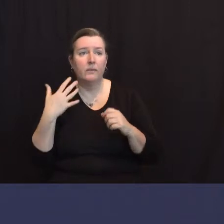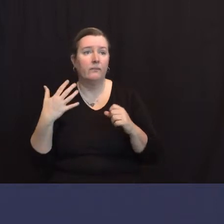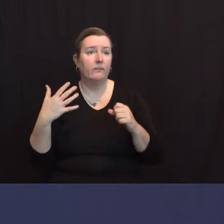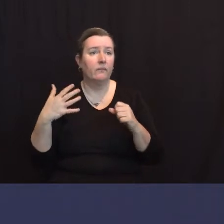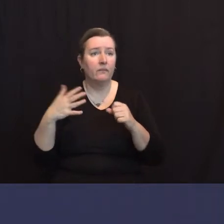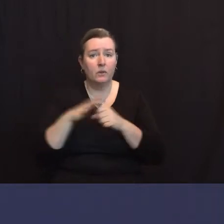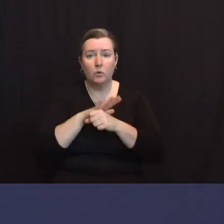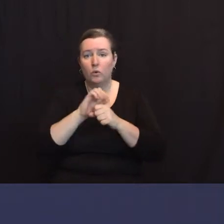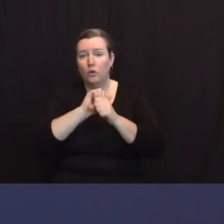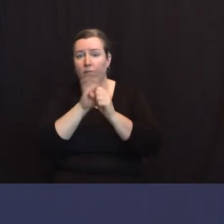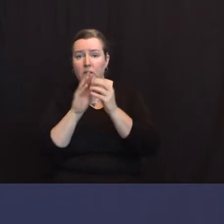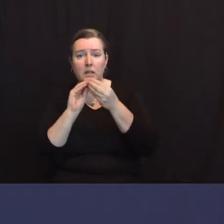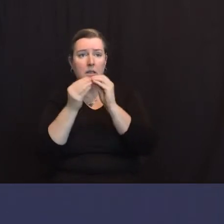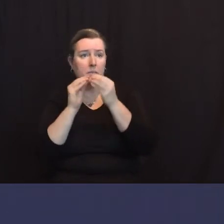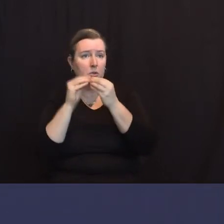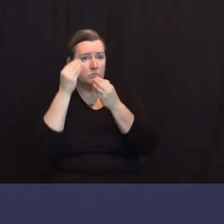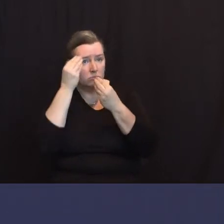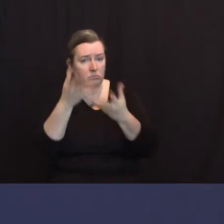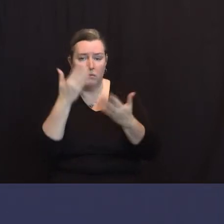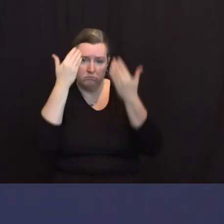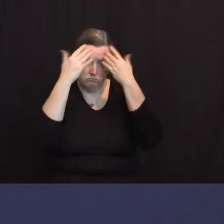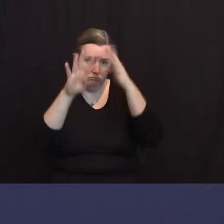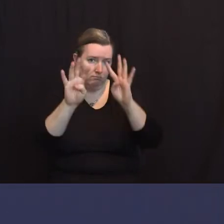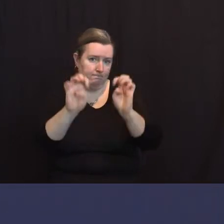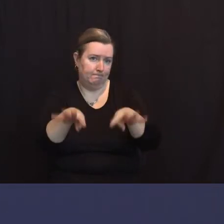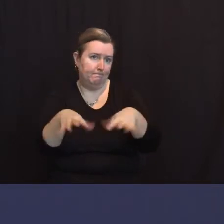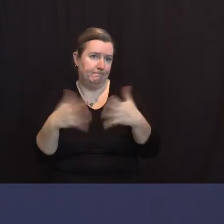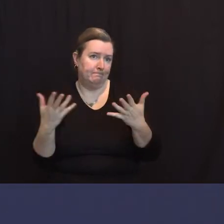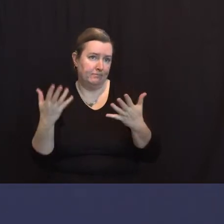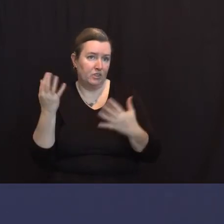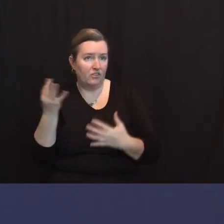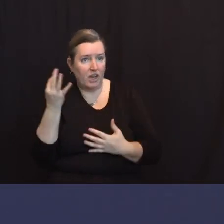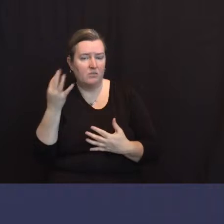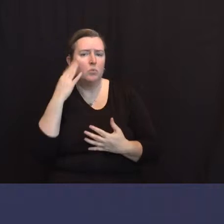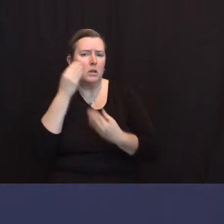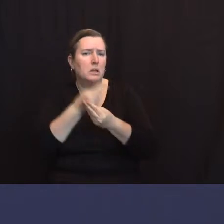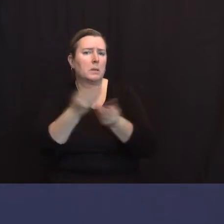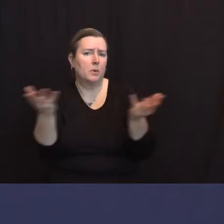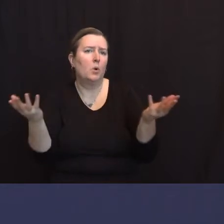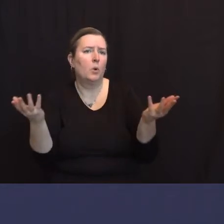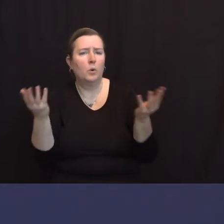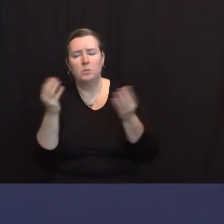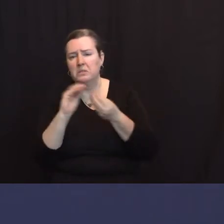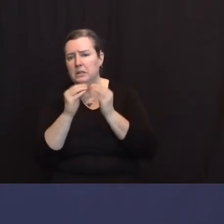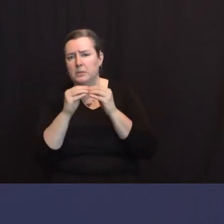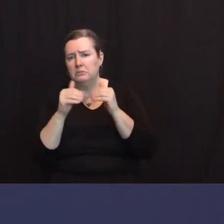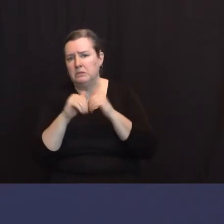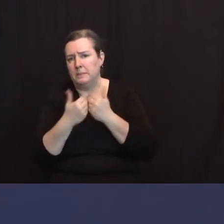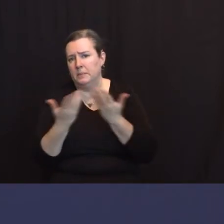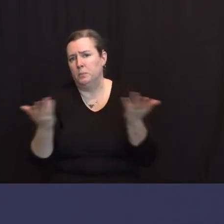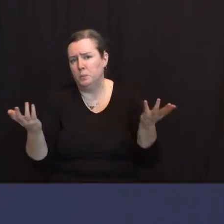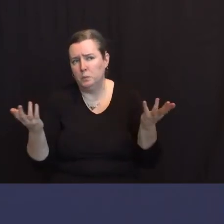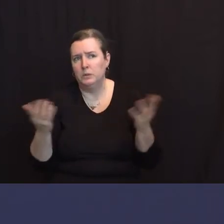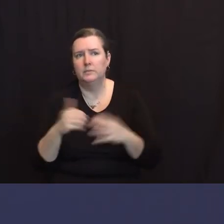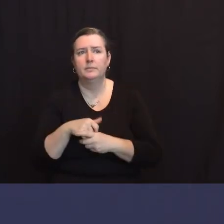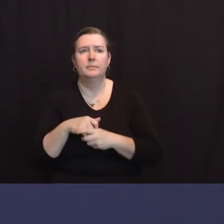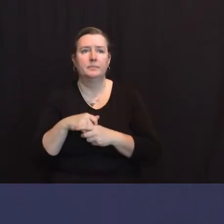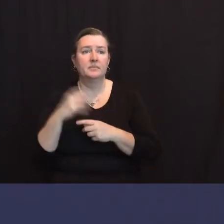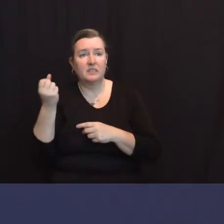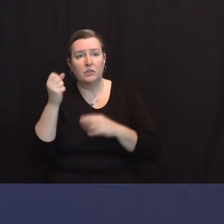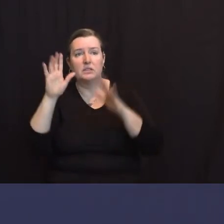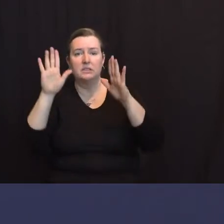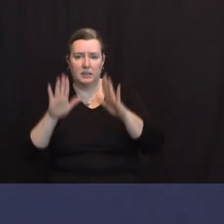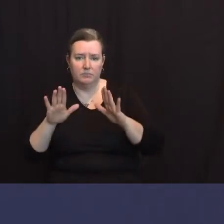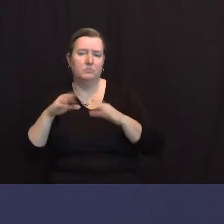point. We'll take any questions you've got, but again, it'll be on the road on Friday. And then unless you hear otherwise, we'll be virtual for the weekend and back here at 1